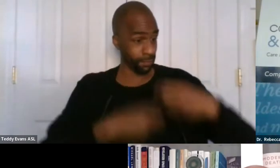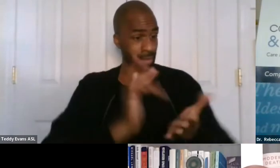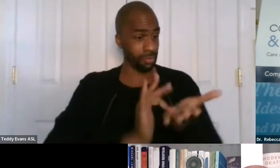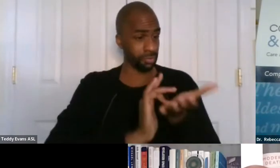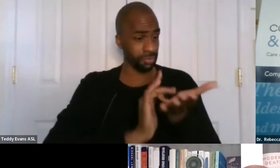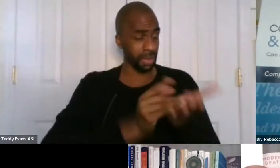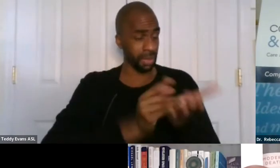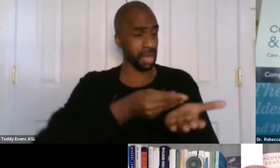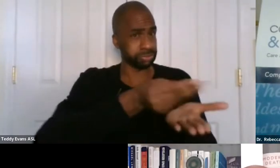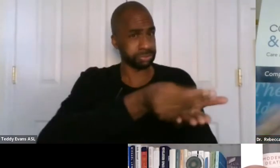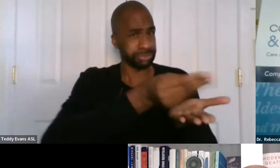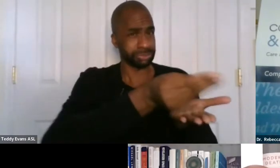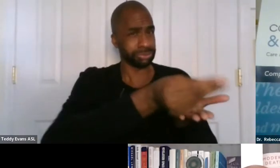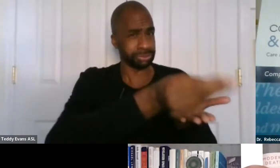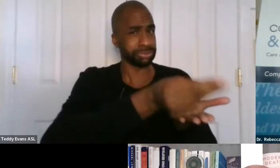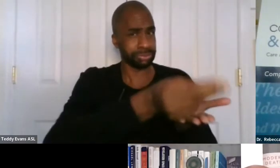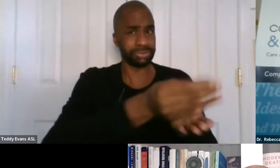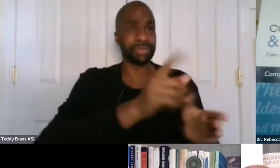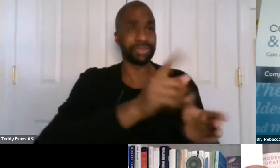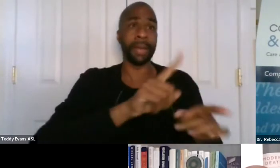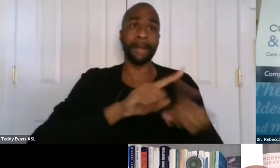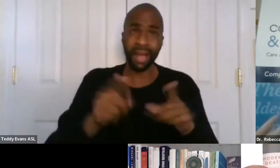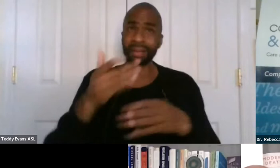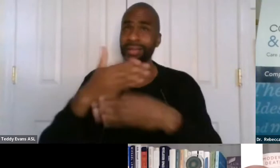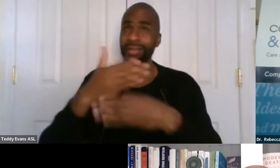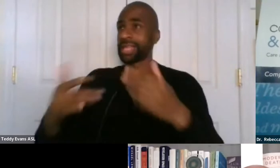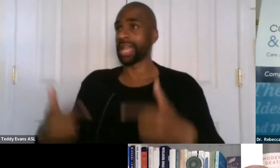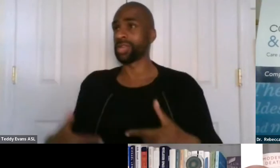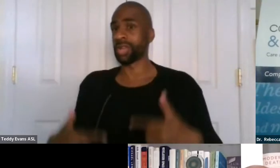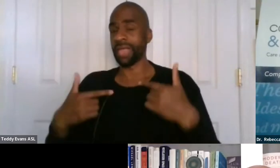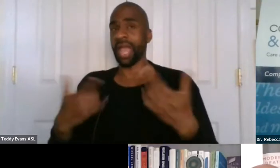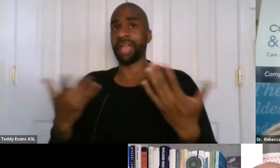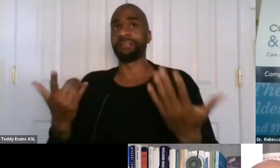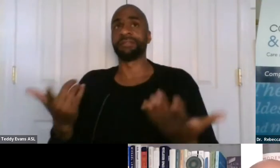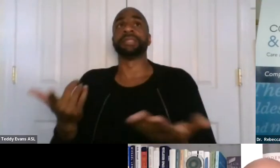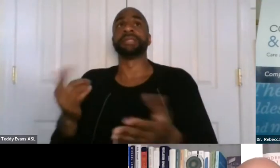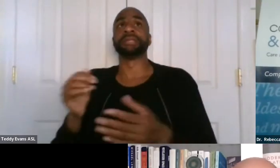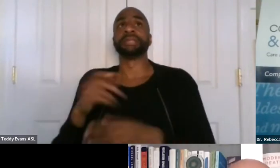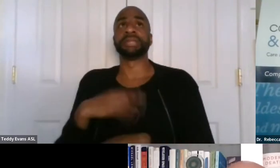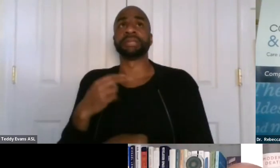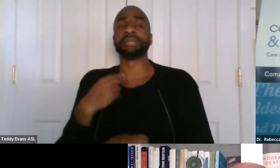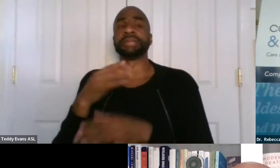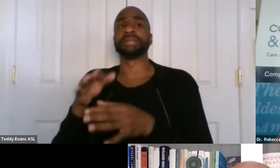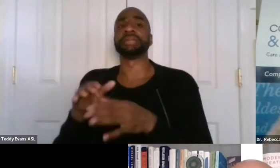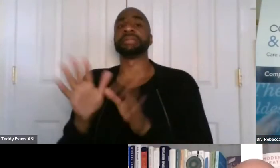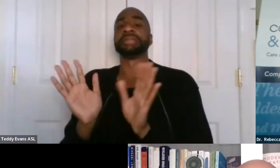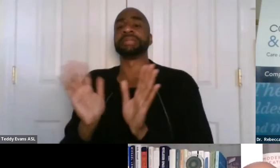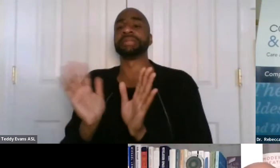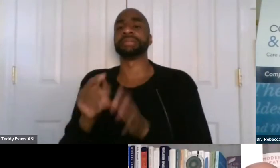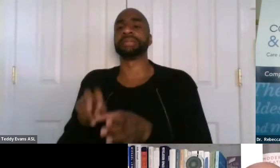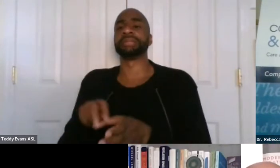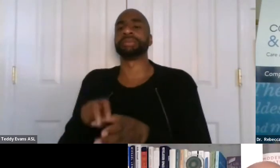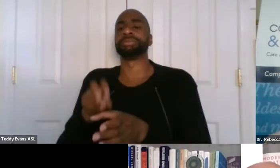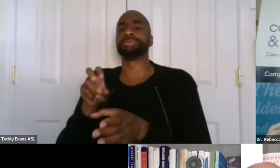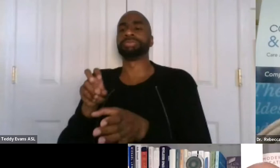for pain, but at the end of life, there's often reluctance in hospice workers to give too